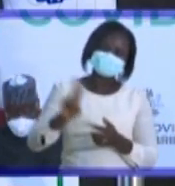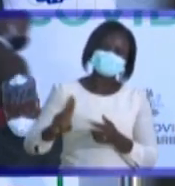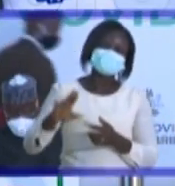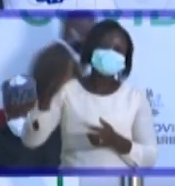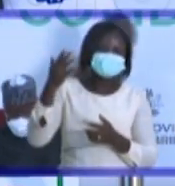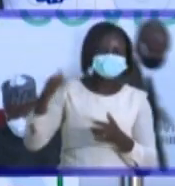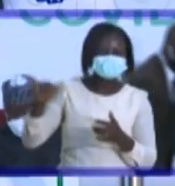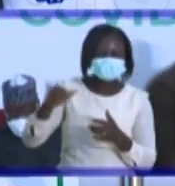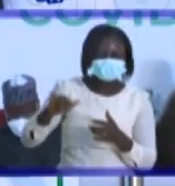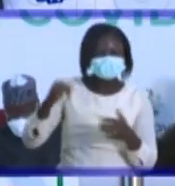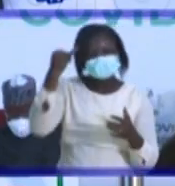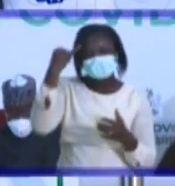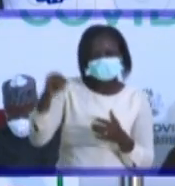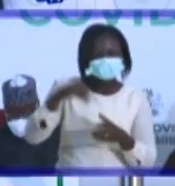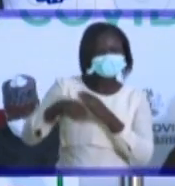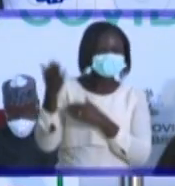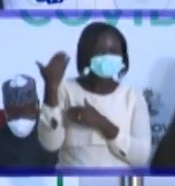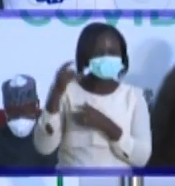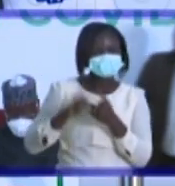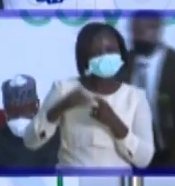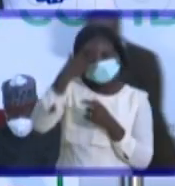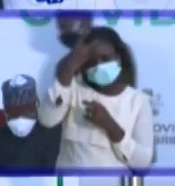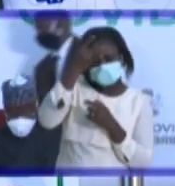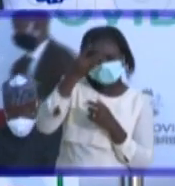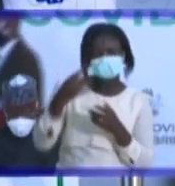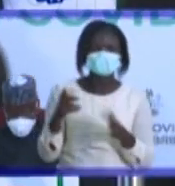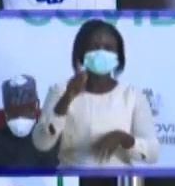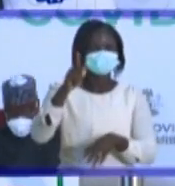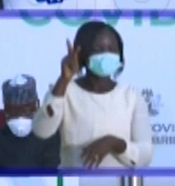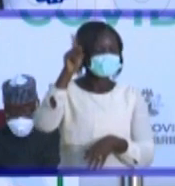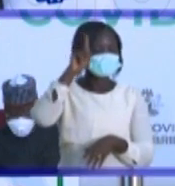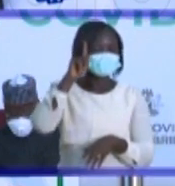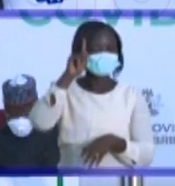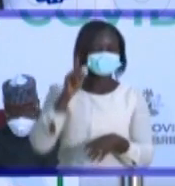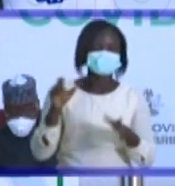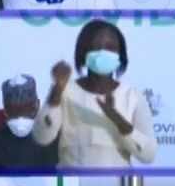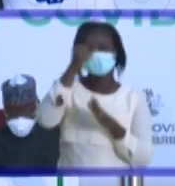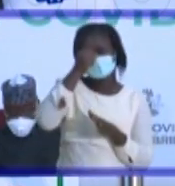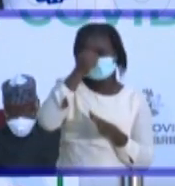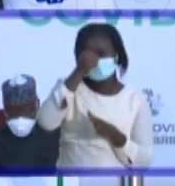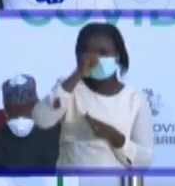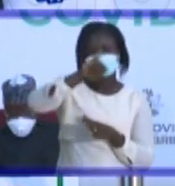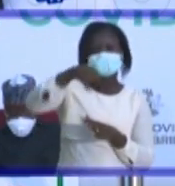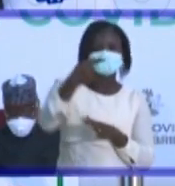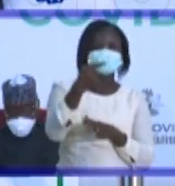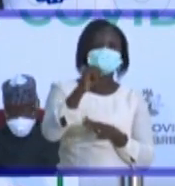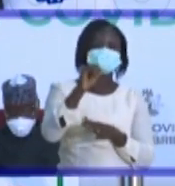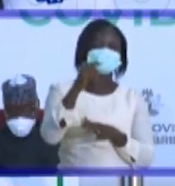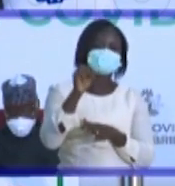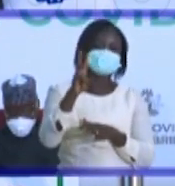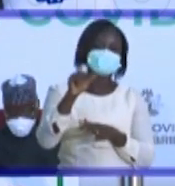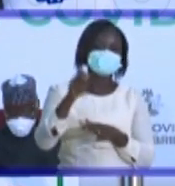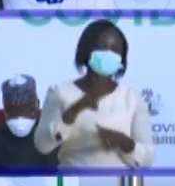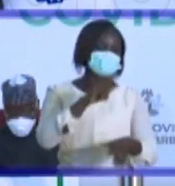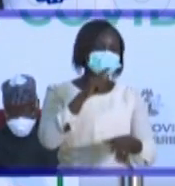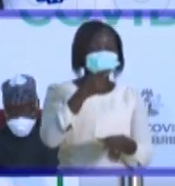past to Kano, Katsina, Sokoto, Jigawa, Gombe, and